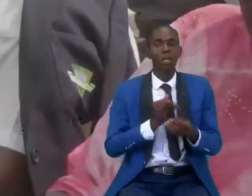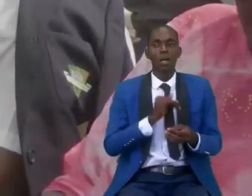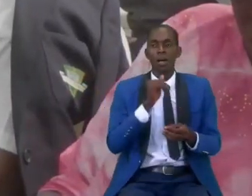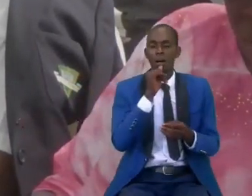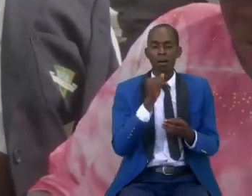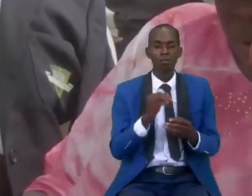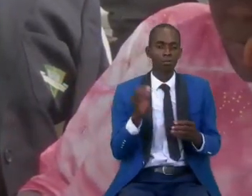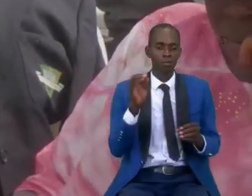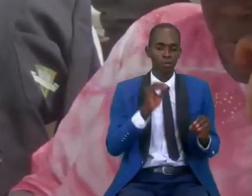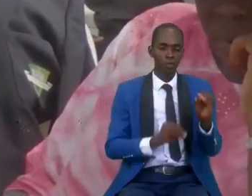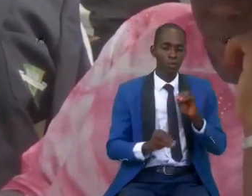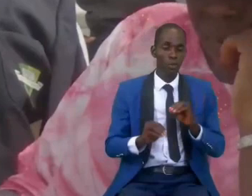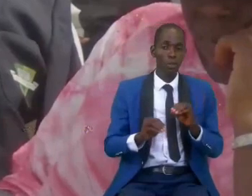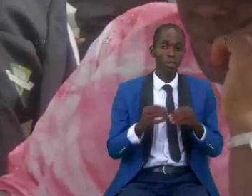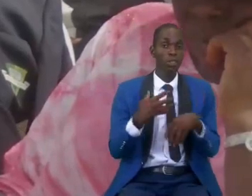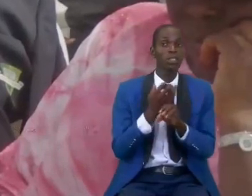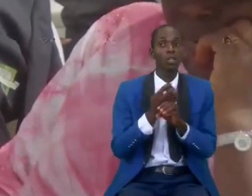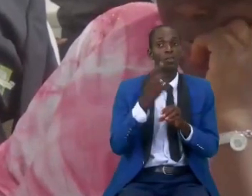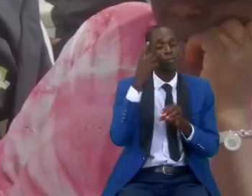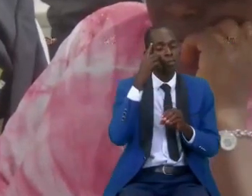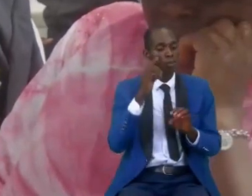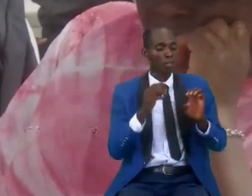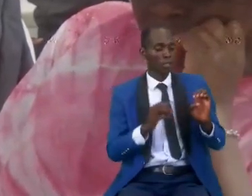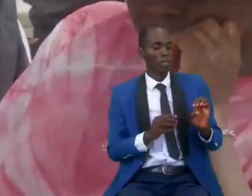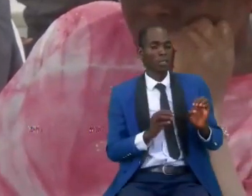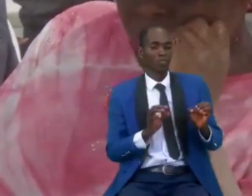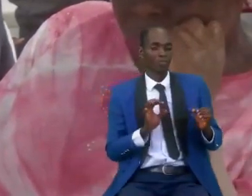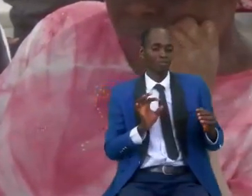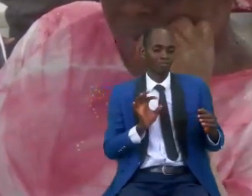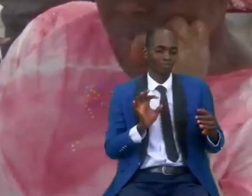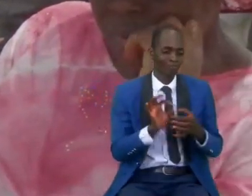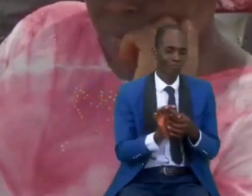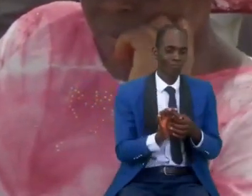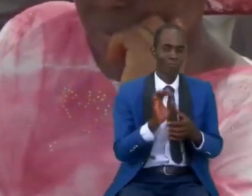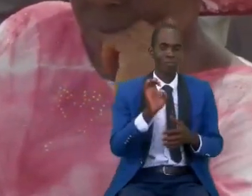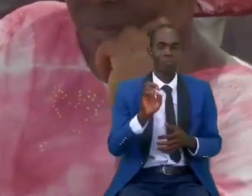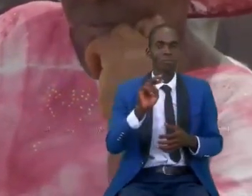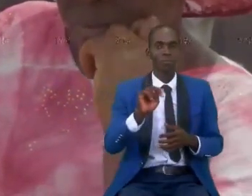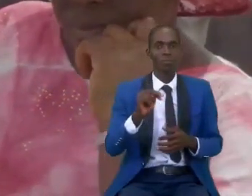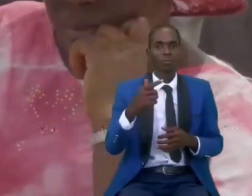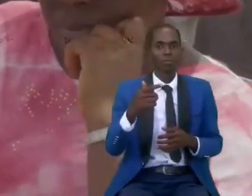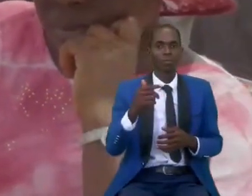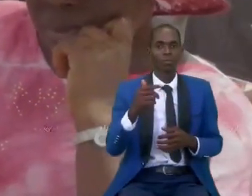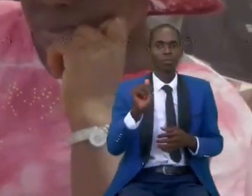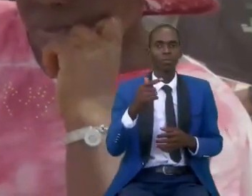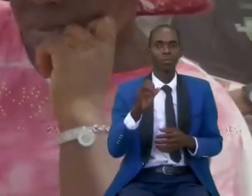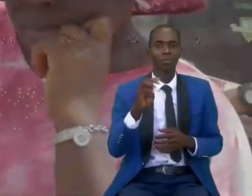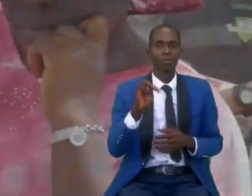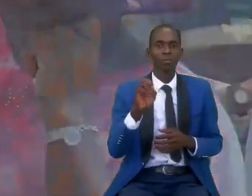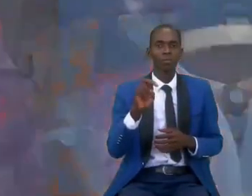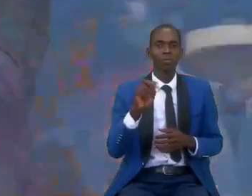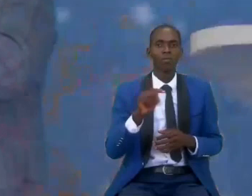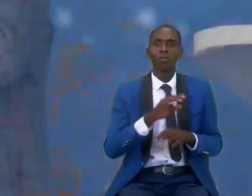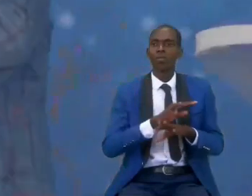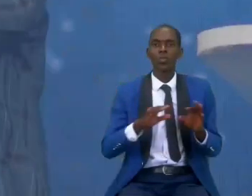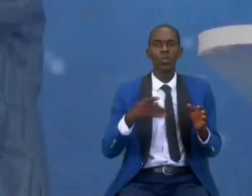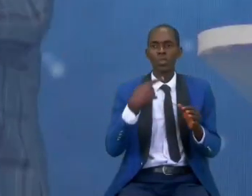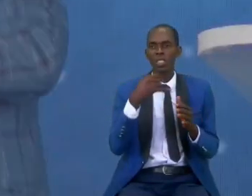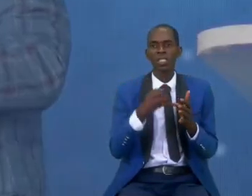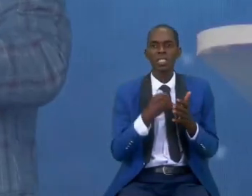engage in something. Don't say this is small. The ant doesn't say this is small. It carries that little